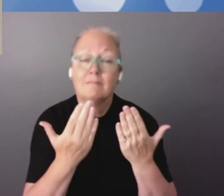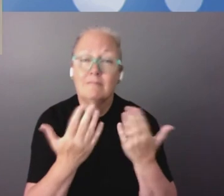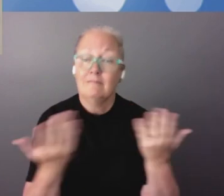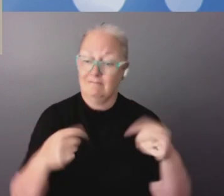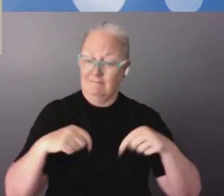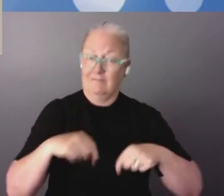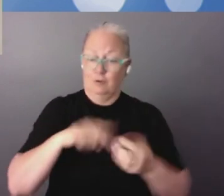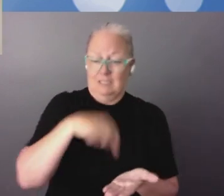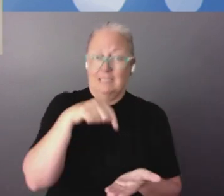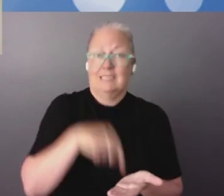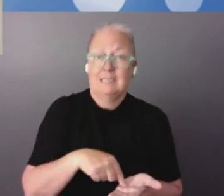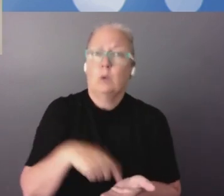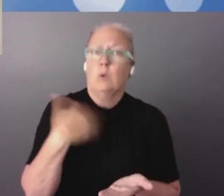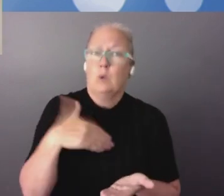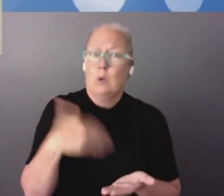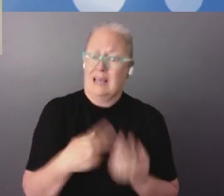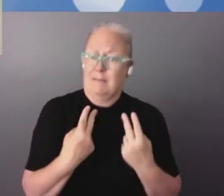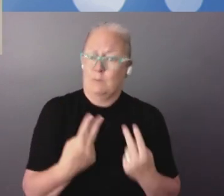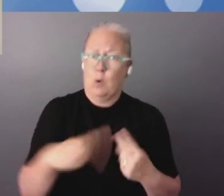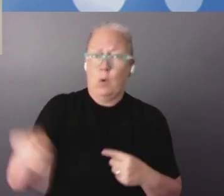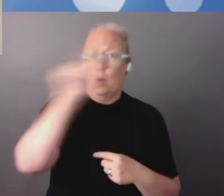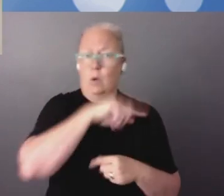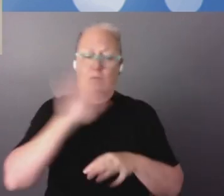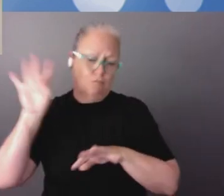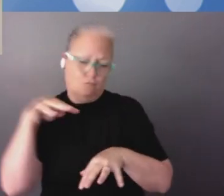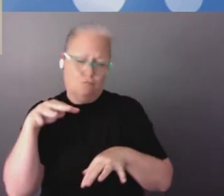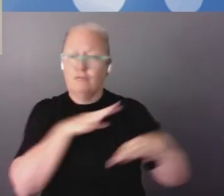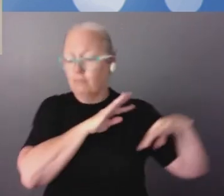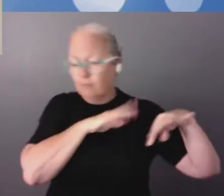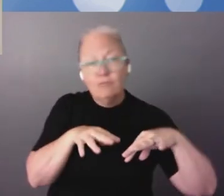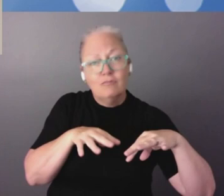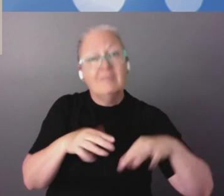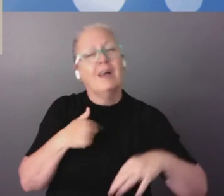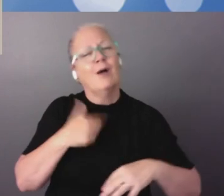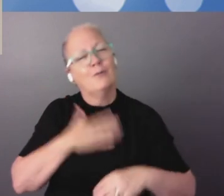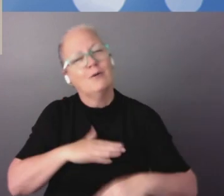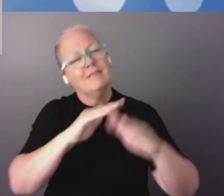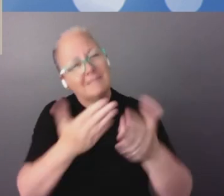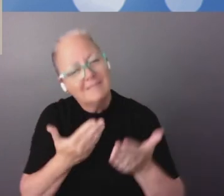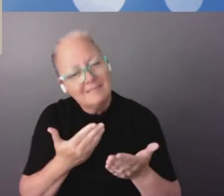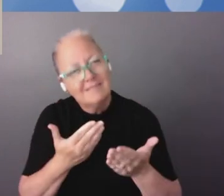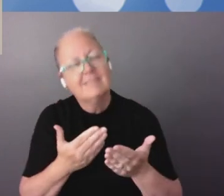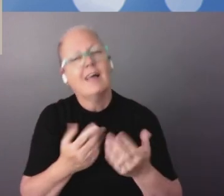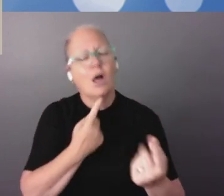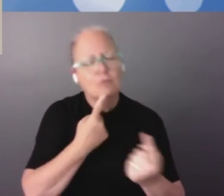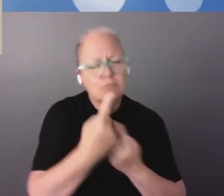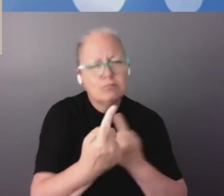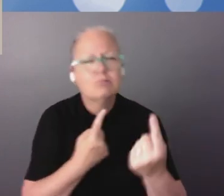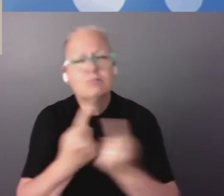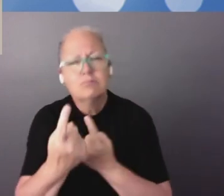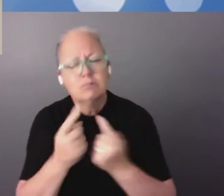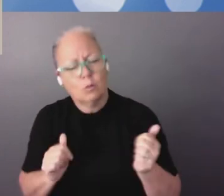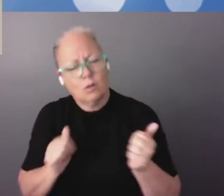world map. I can only cordially invite you to a joint discussion on the future of the Internet